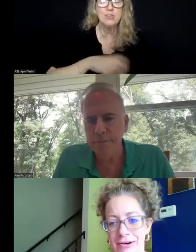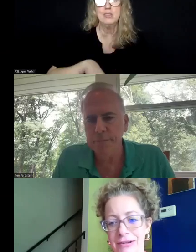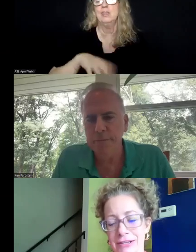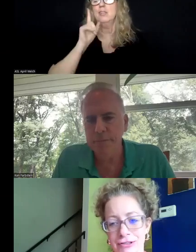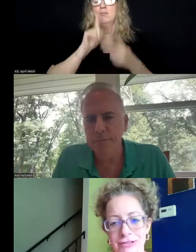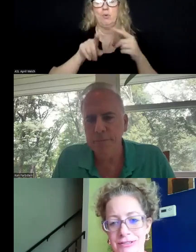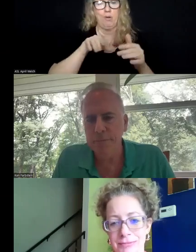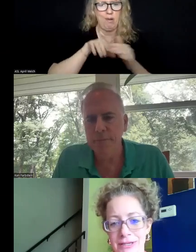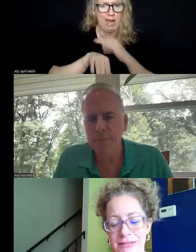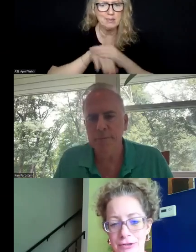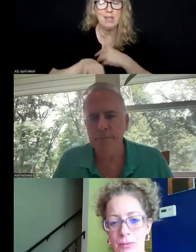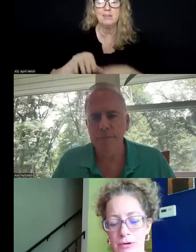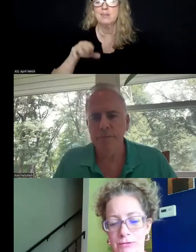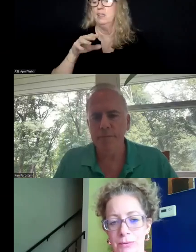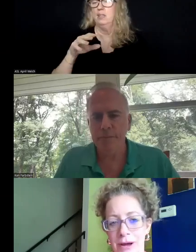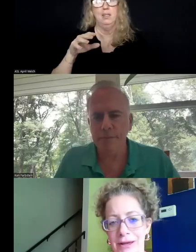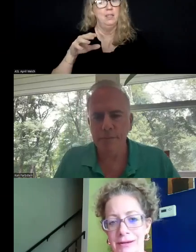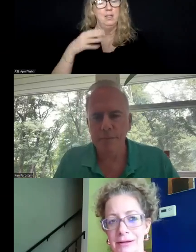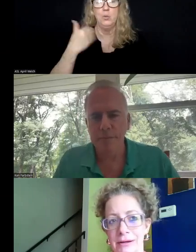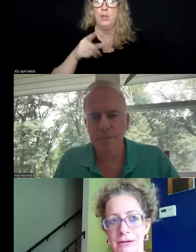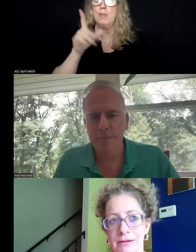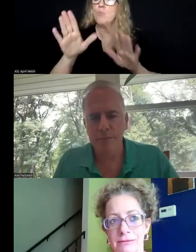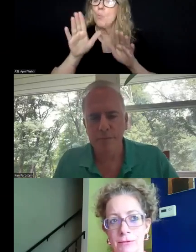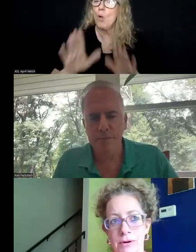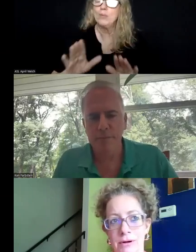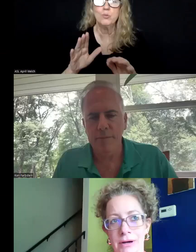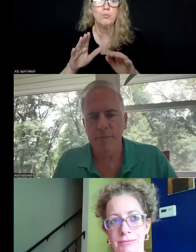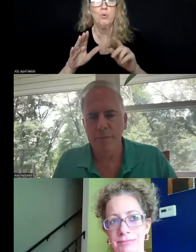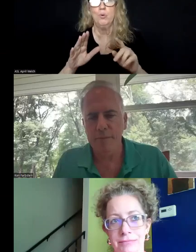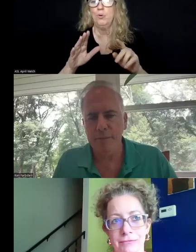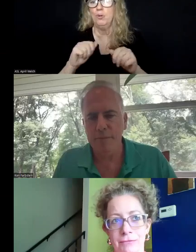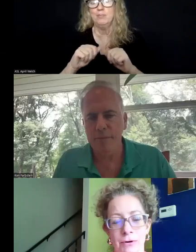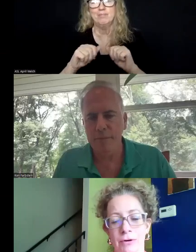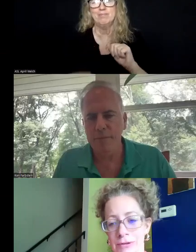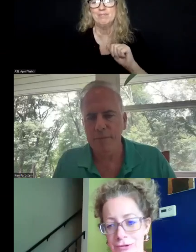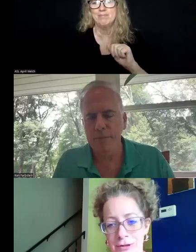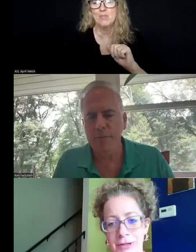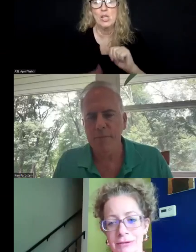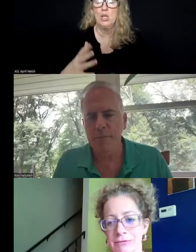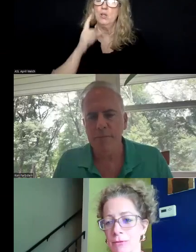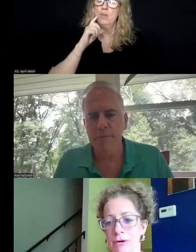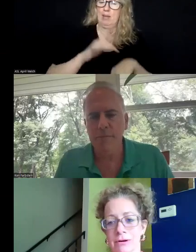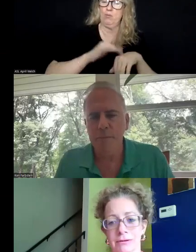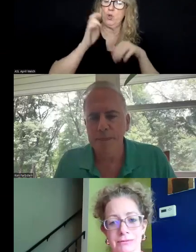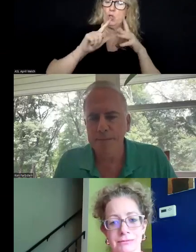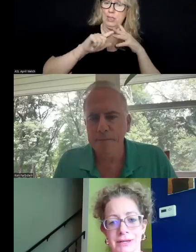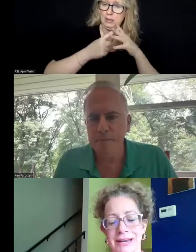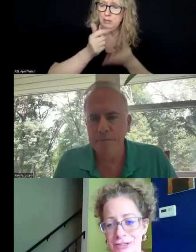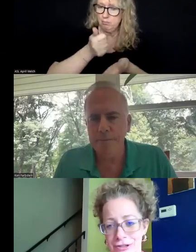to care. And this just seems like such a wonderful way for early treatment,